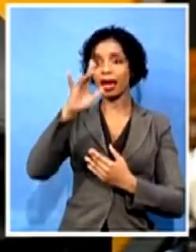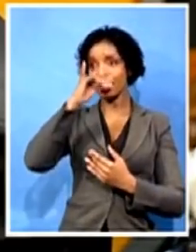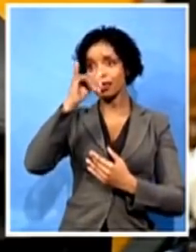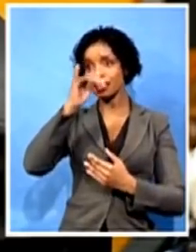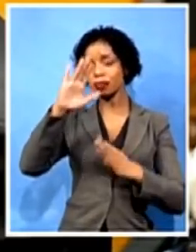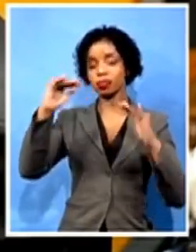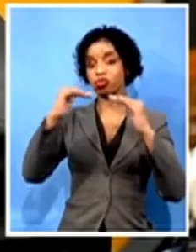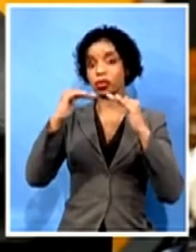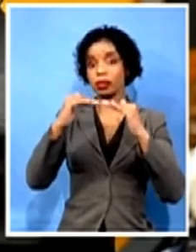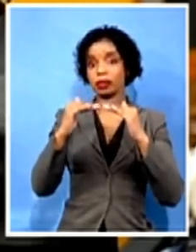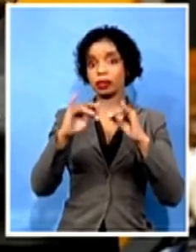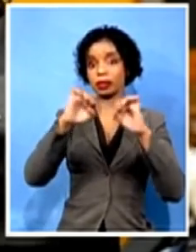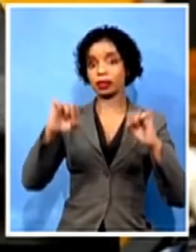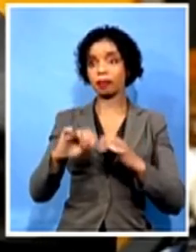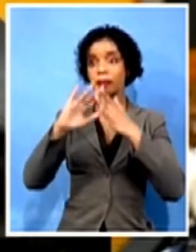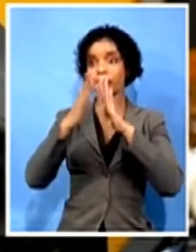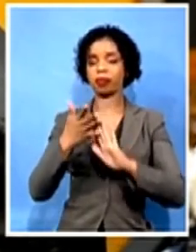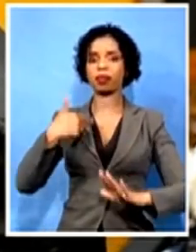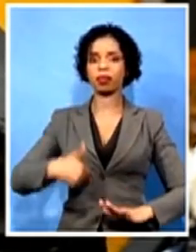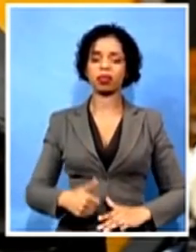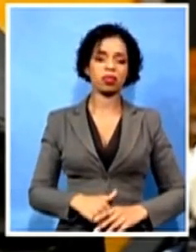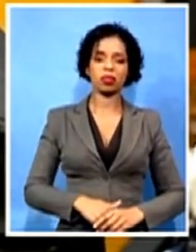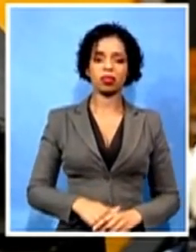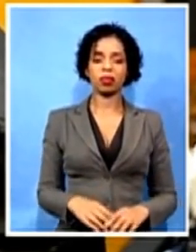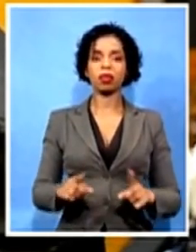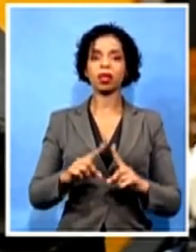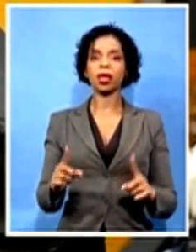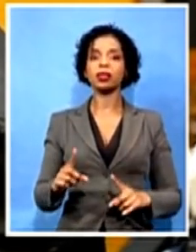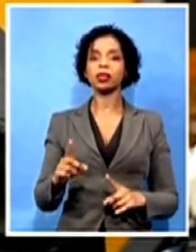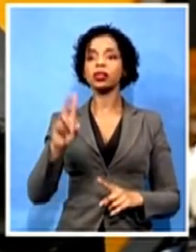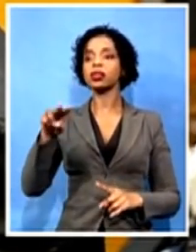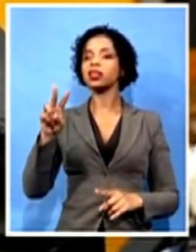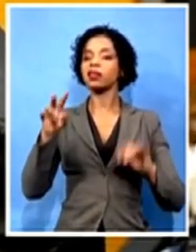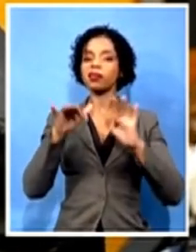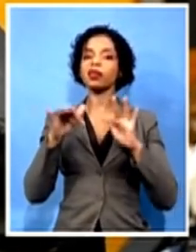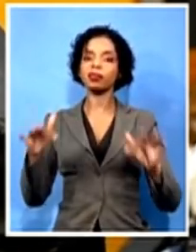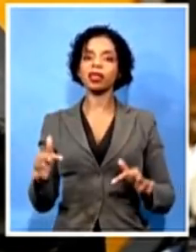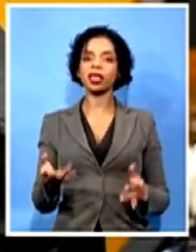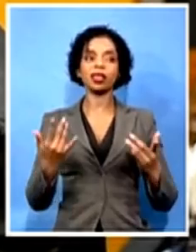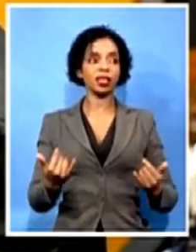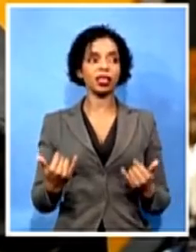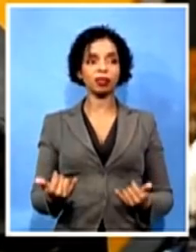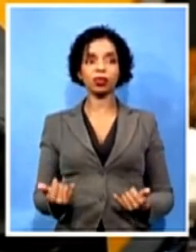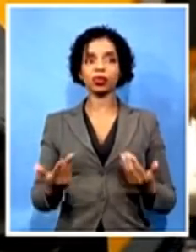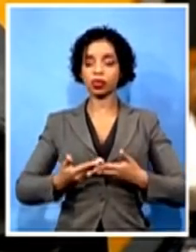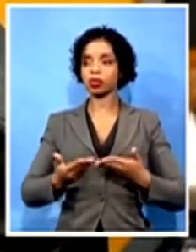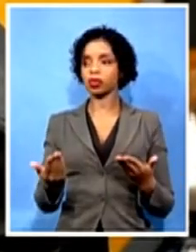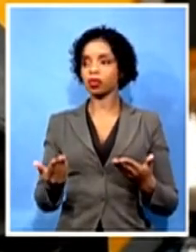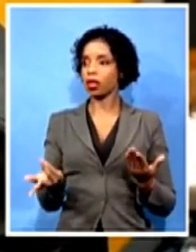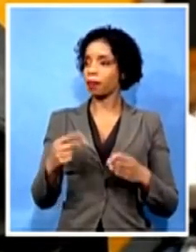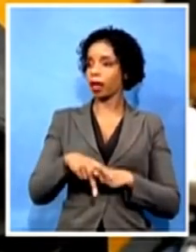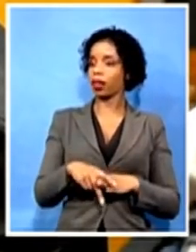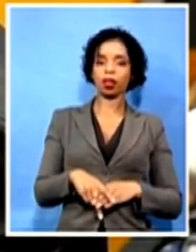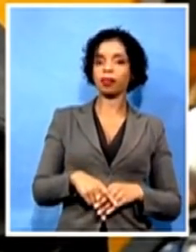to undermining public order or peace, not applicable. Other relevant factors to be considered by the above honourable court. I'm a South